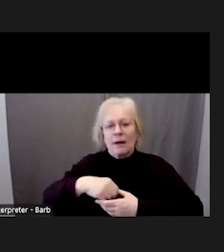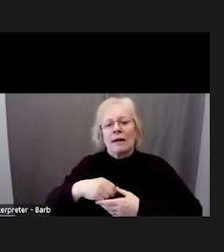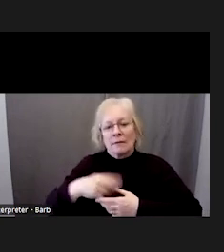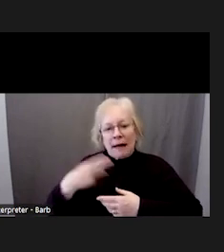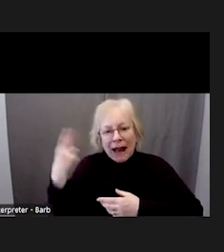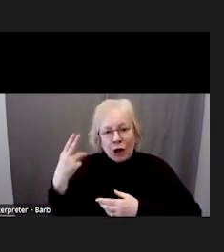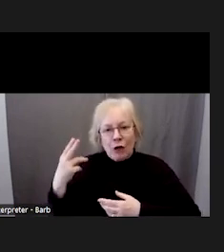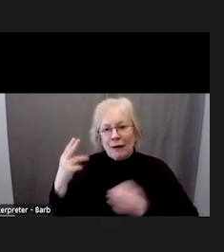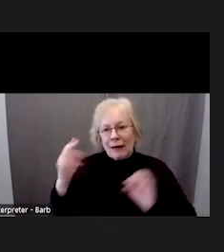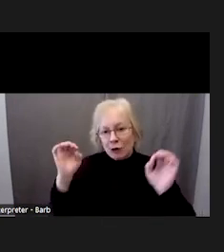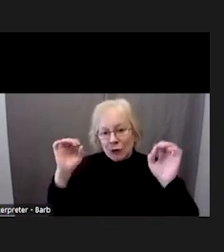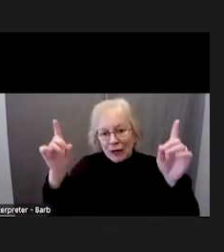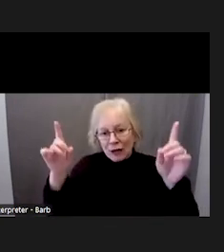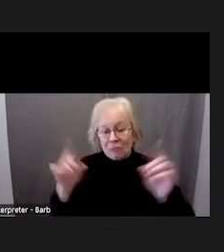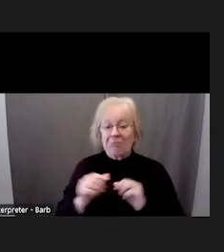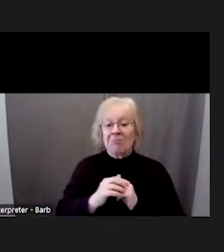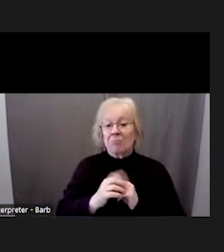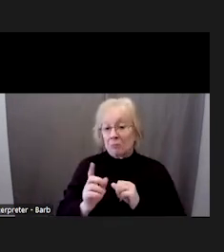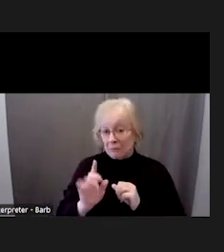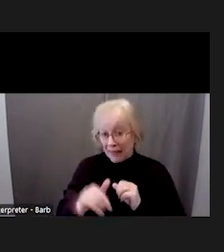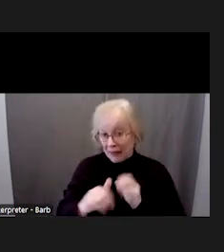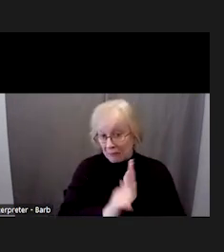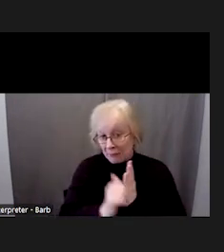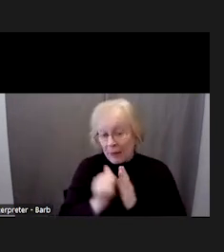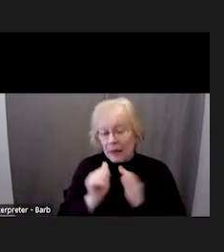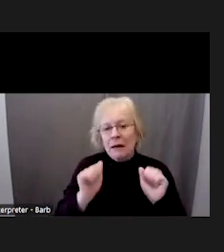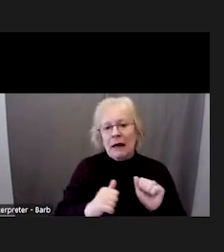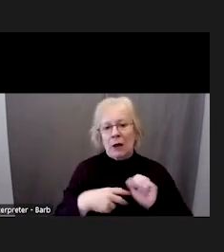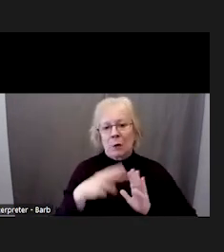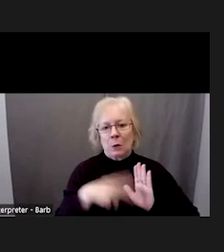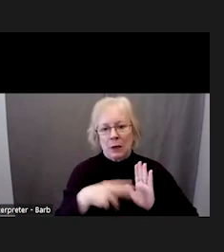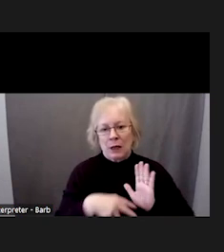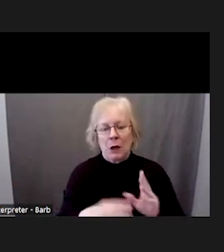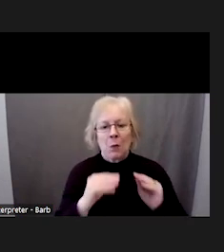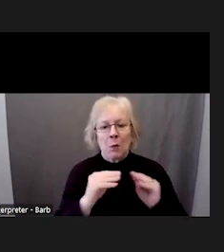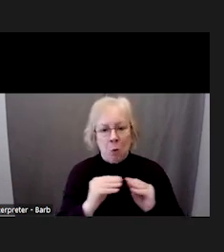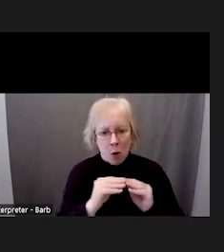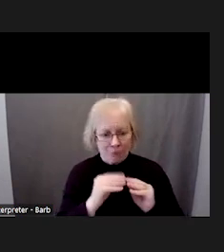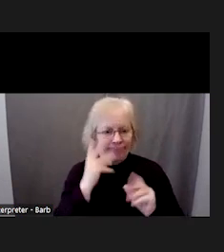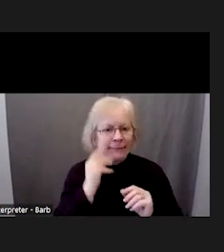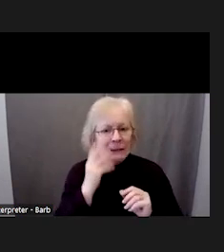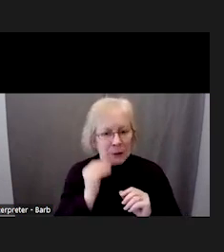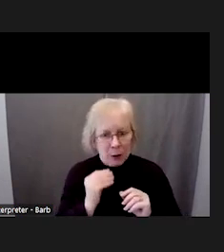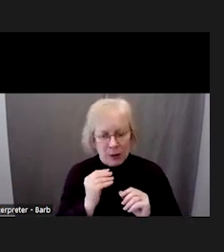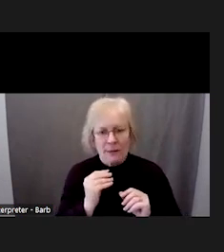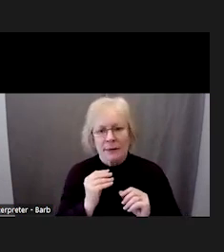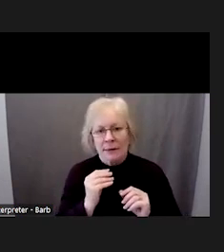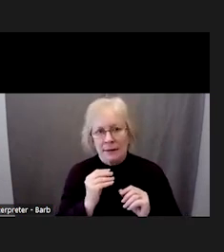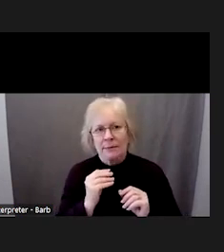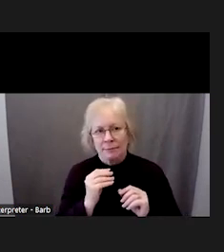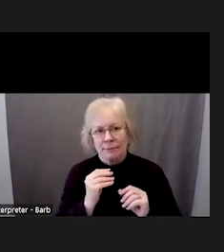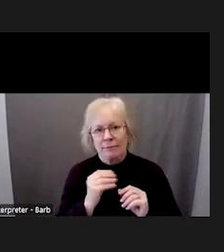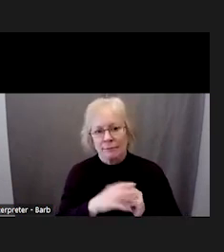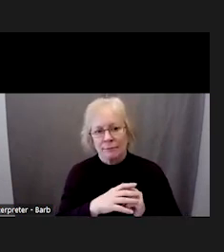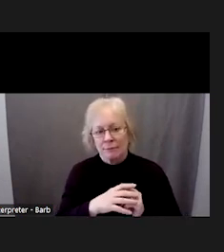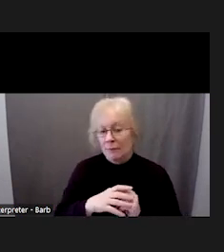you can read more firsthand experiences from this Impact magazine. And I was going to put a link in chat for that. Do we have a